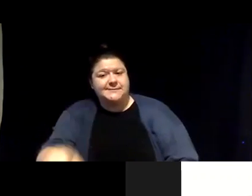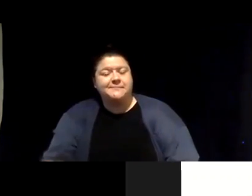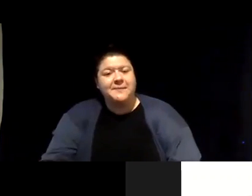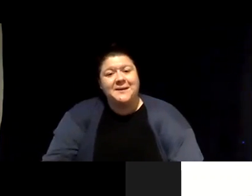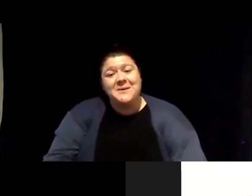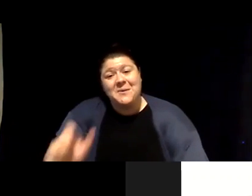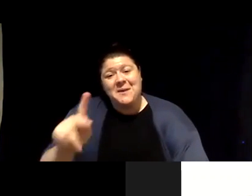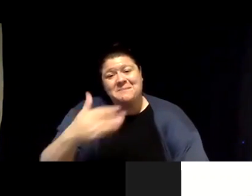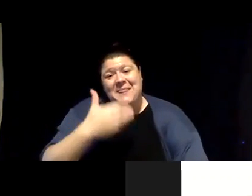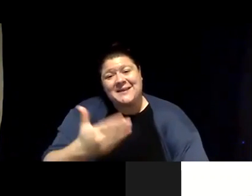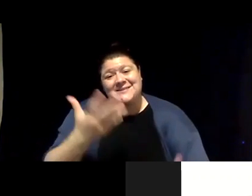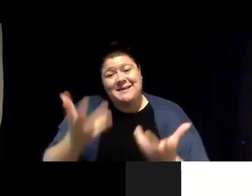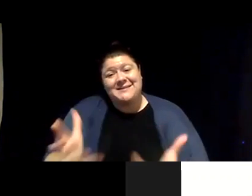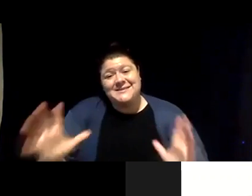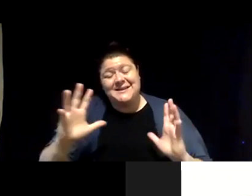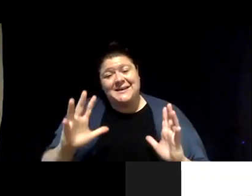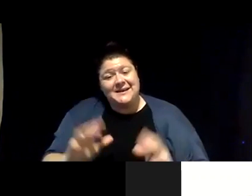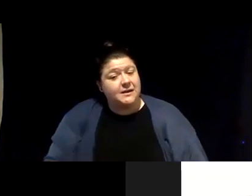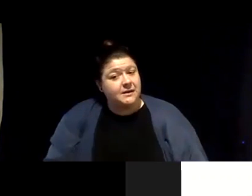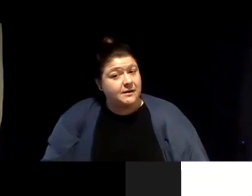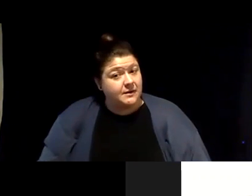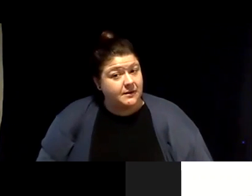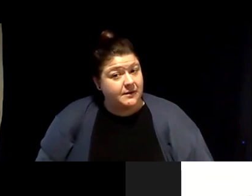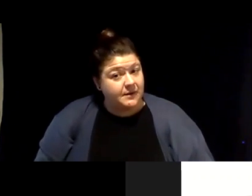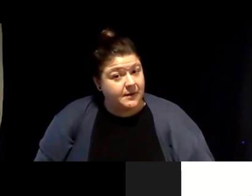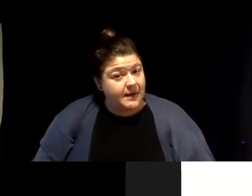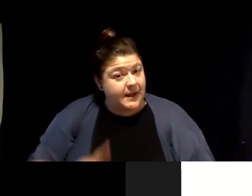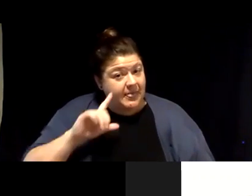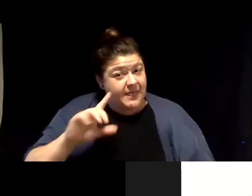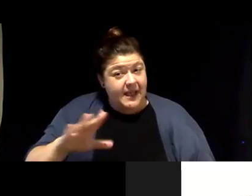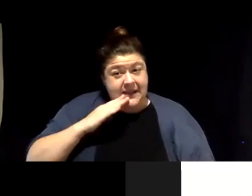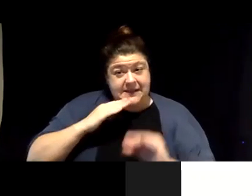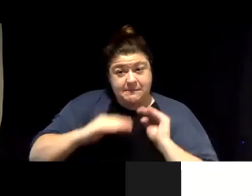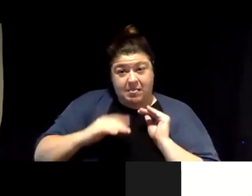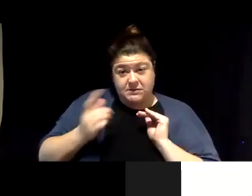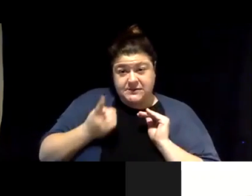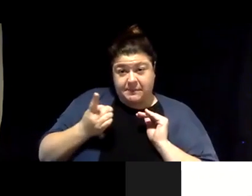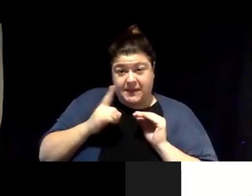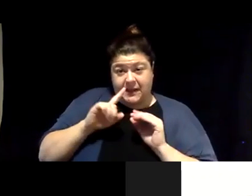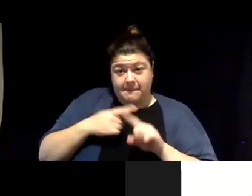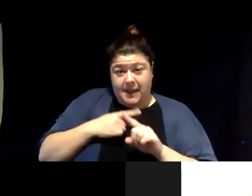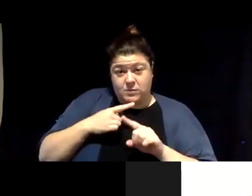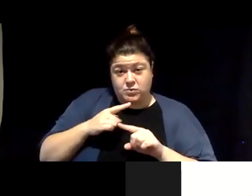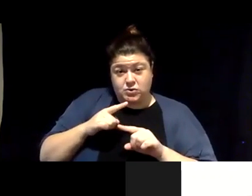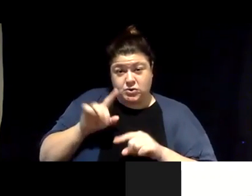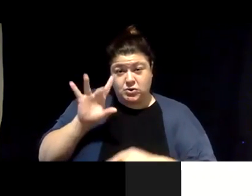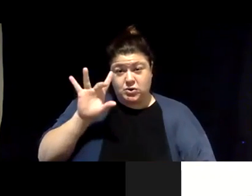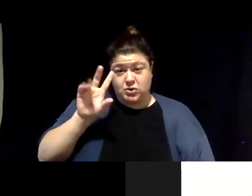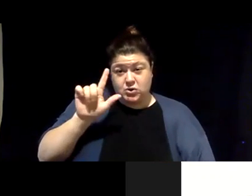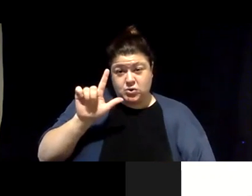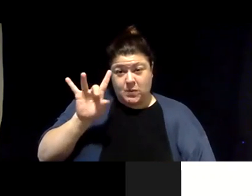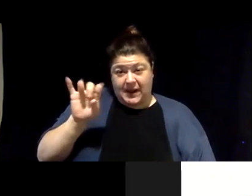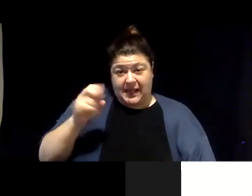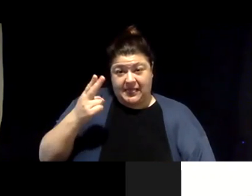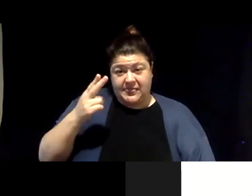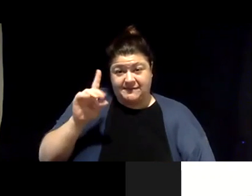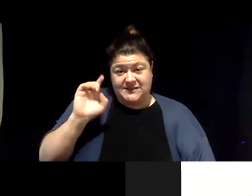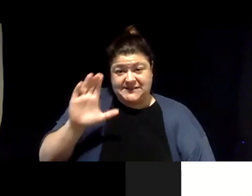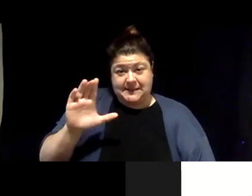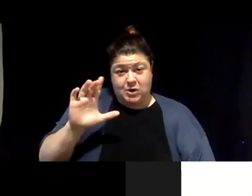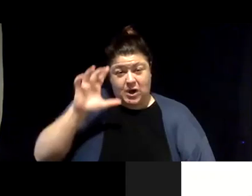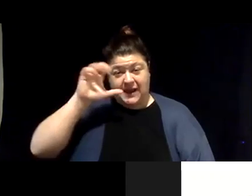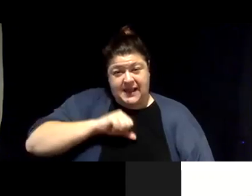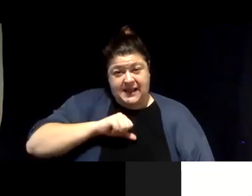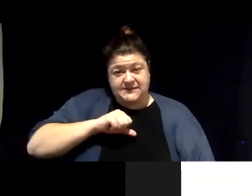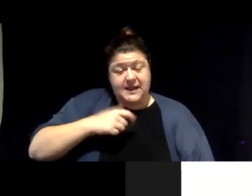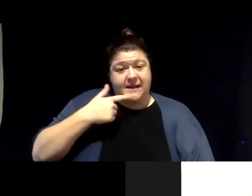That's it then. And then I think I emailed you something about 28th of December, so you can check it out. I guess I have